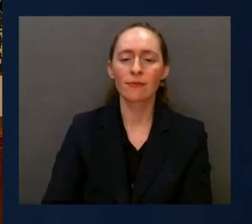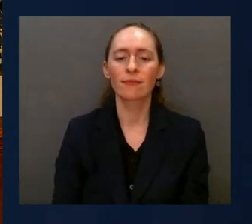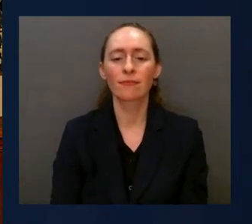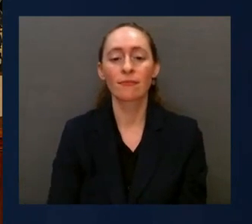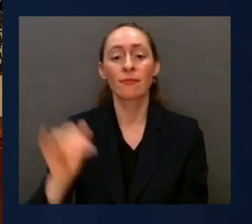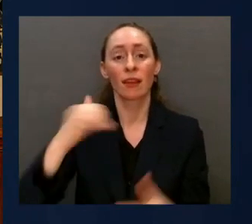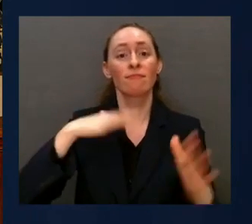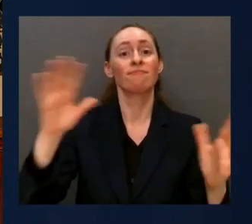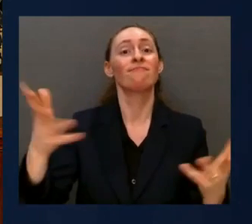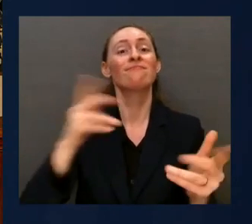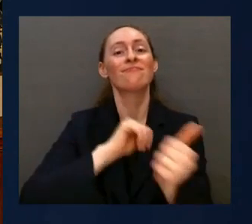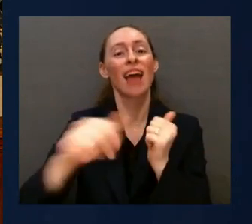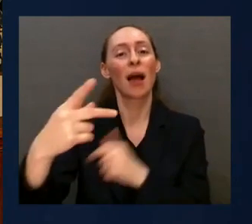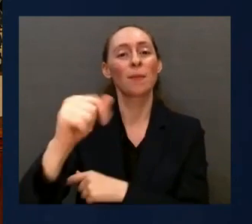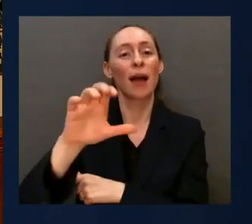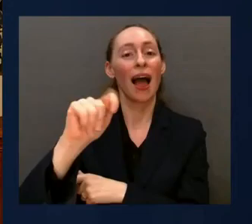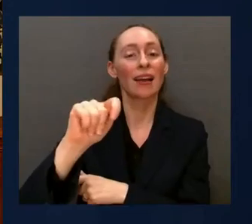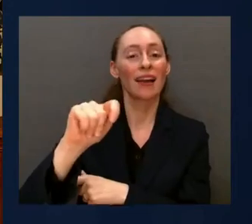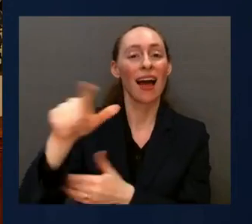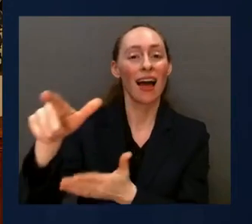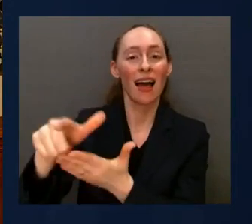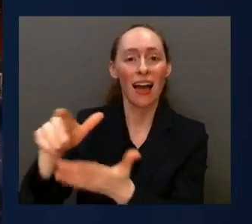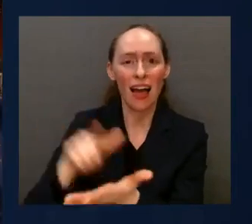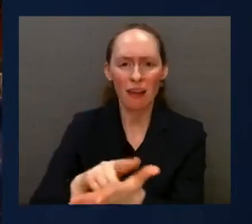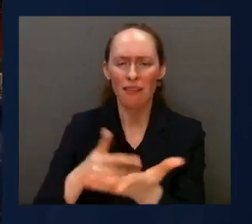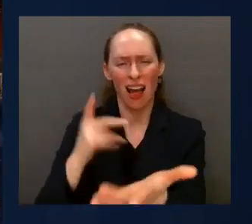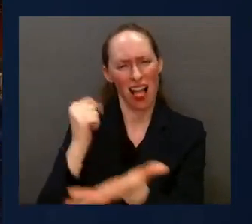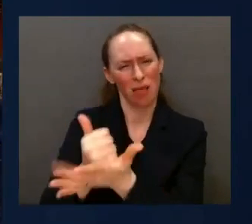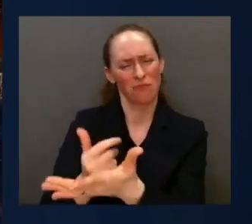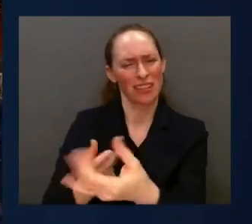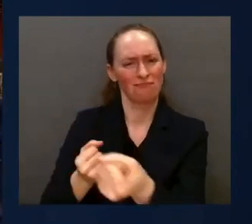kits I shared here last year.